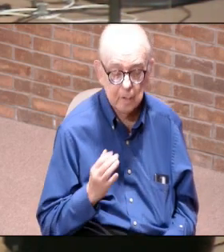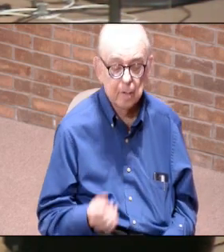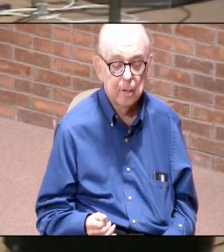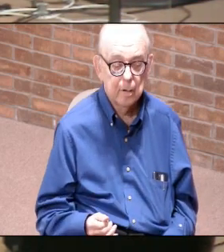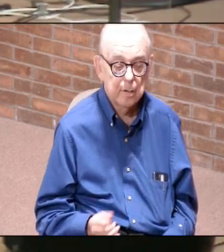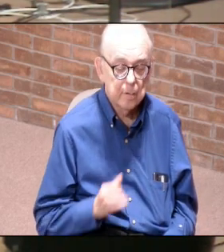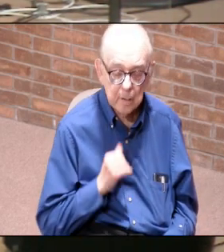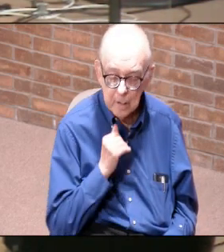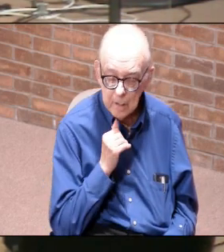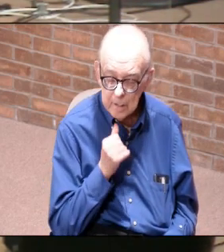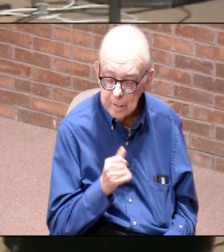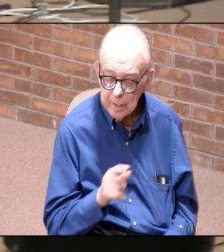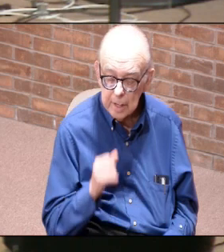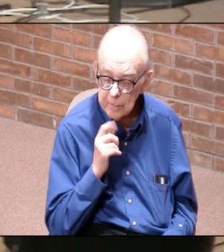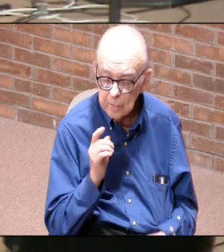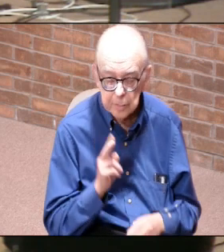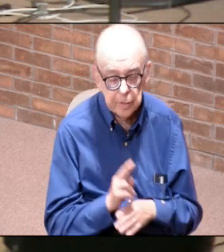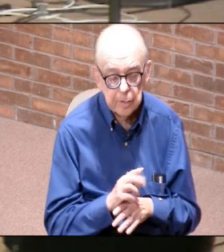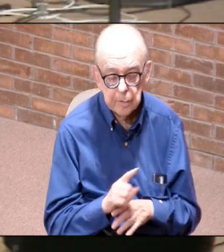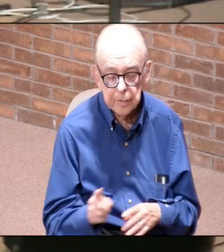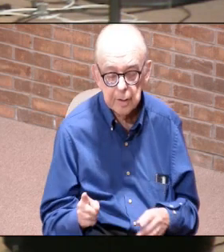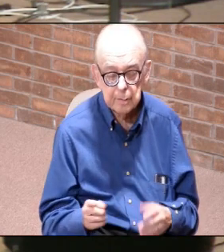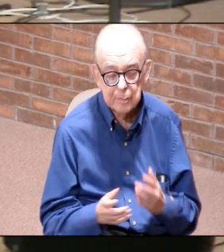Because they don't use them.